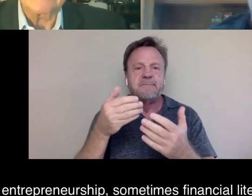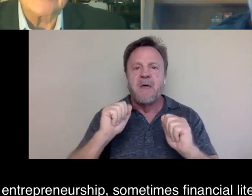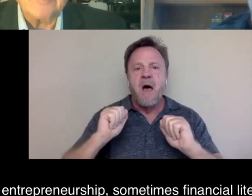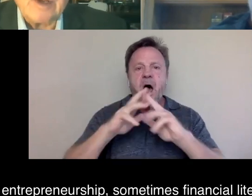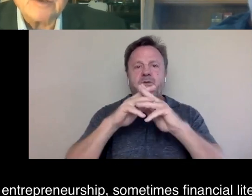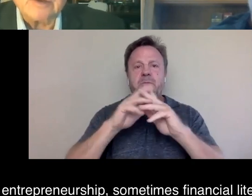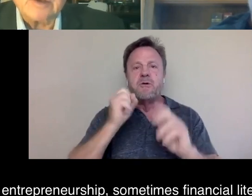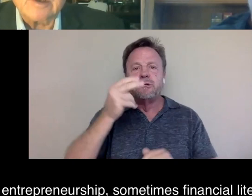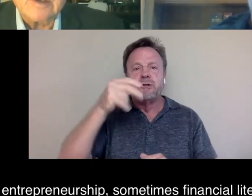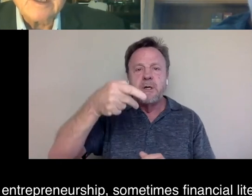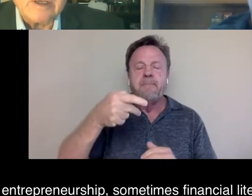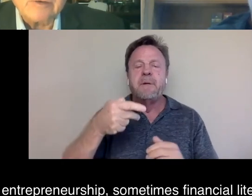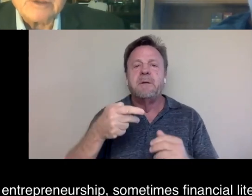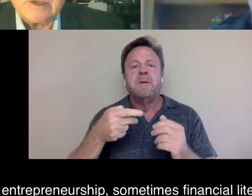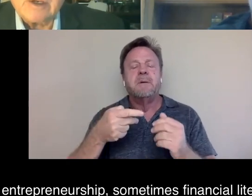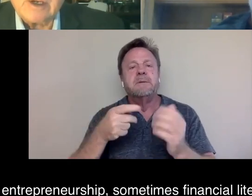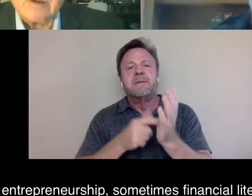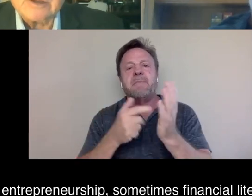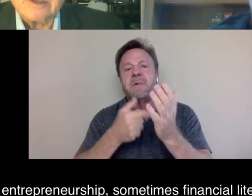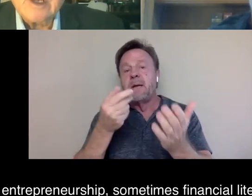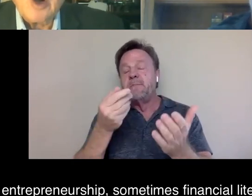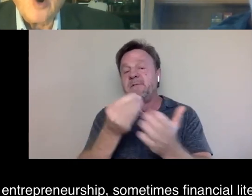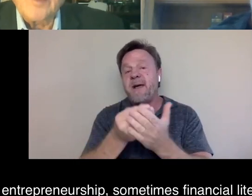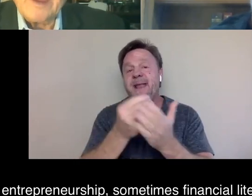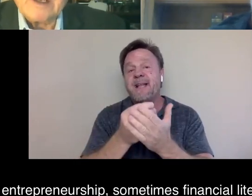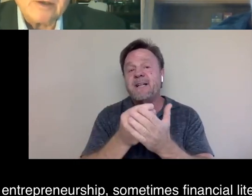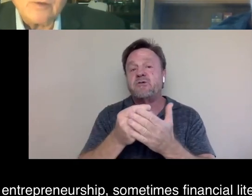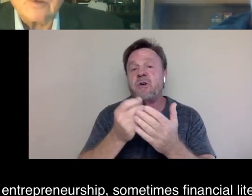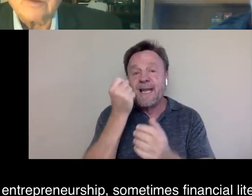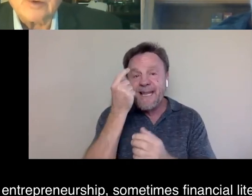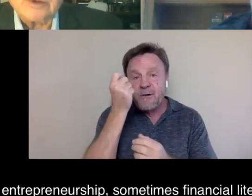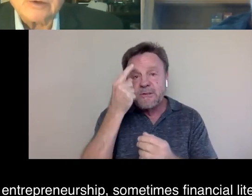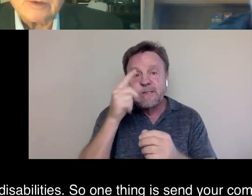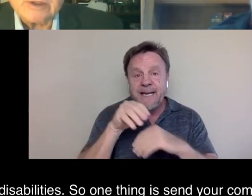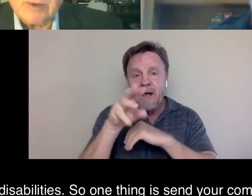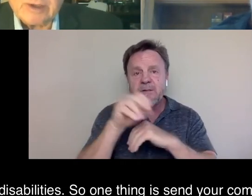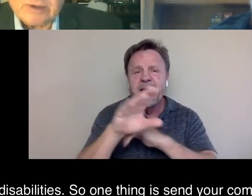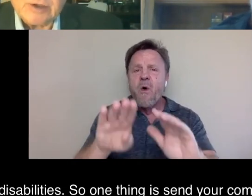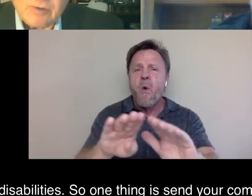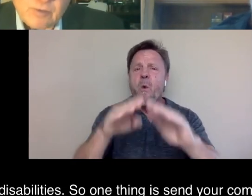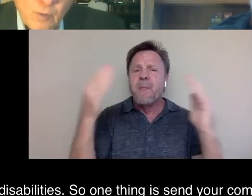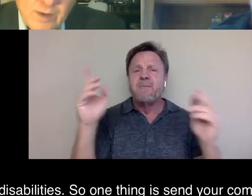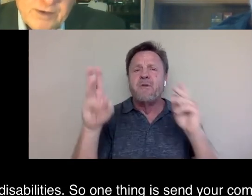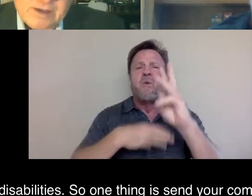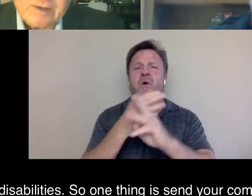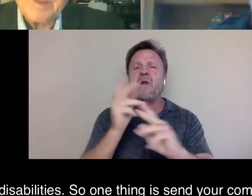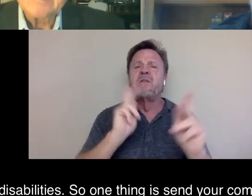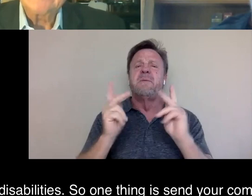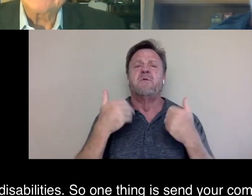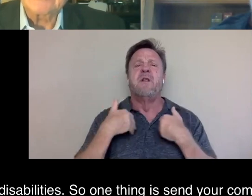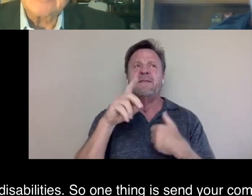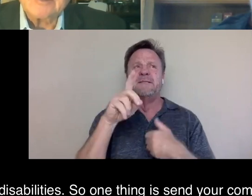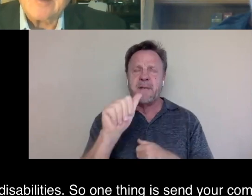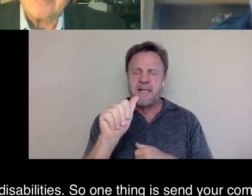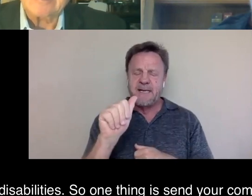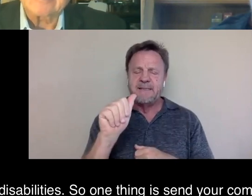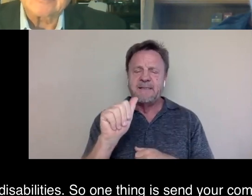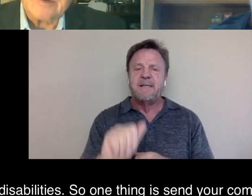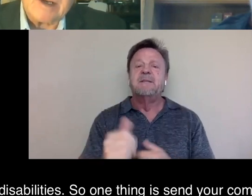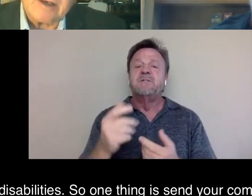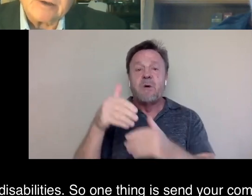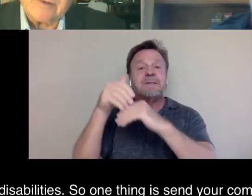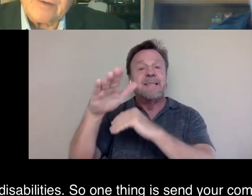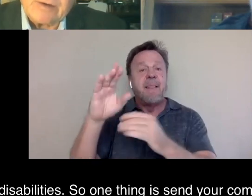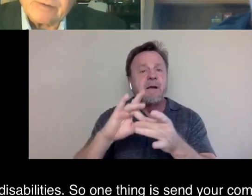entrepreneurship, sometimes financial literacy counseling. Open that to the world of persons with disabilities. So one thing is send your comment